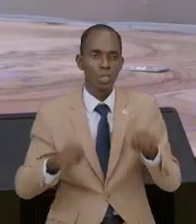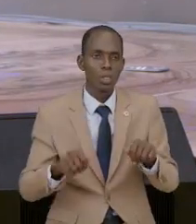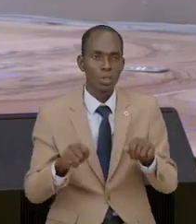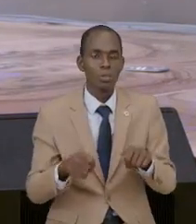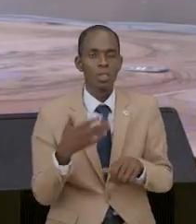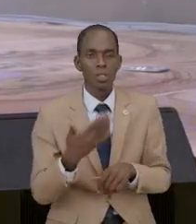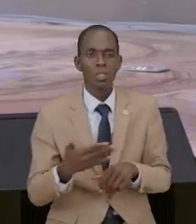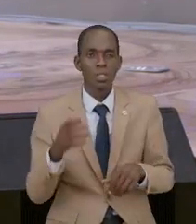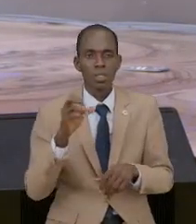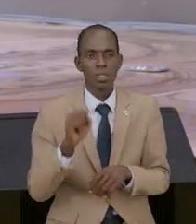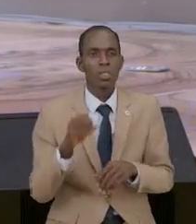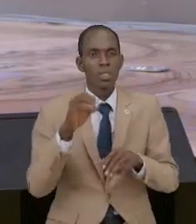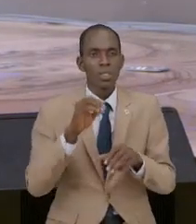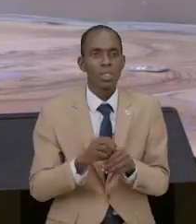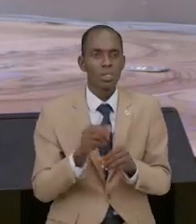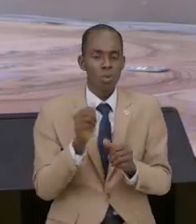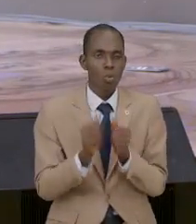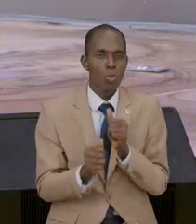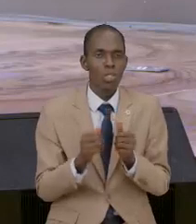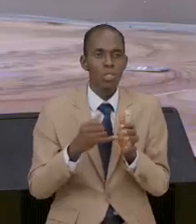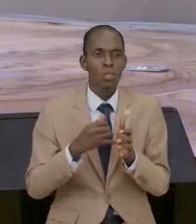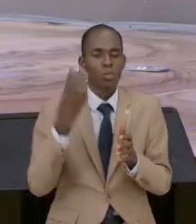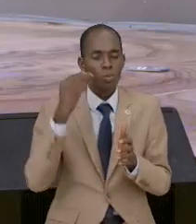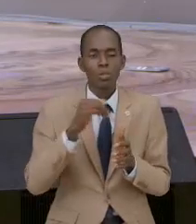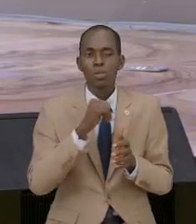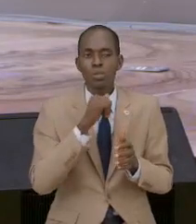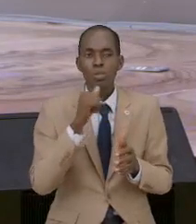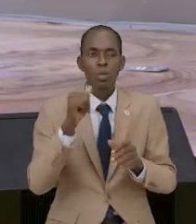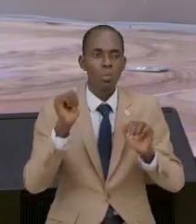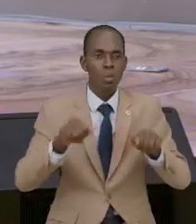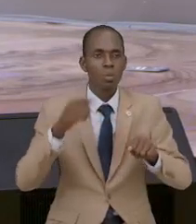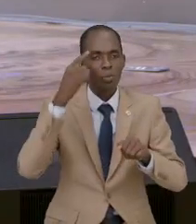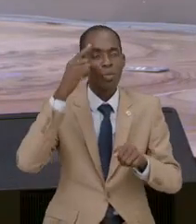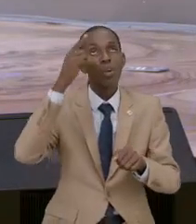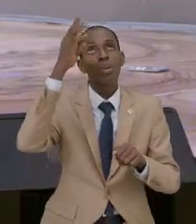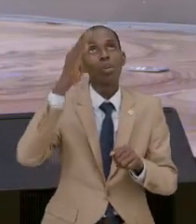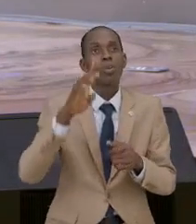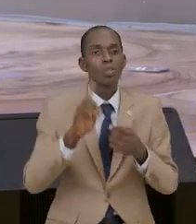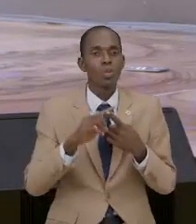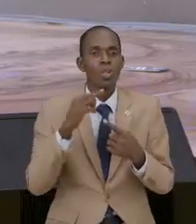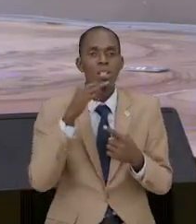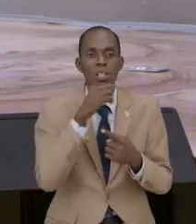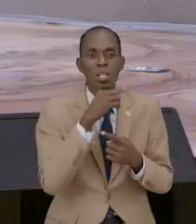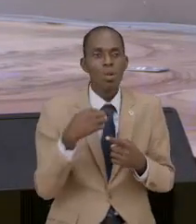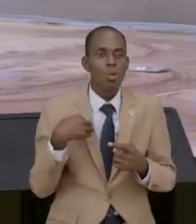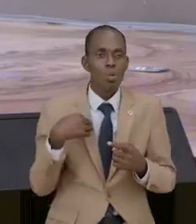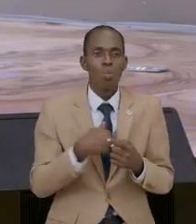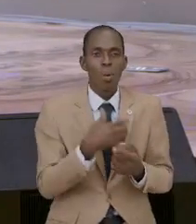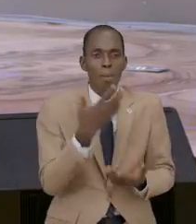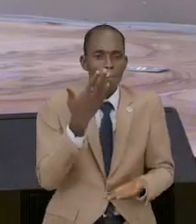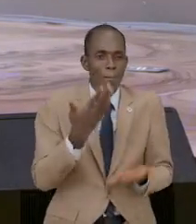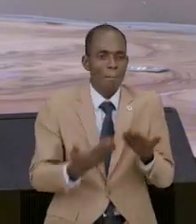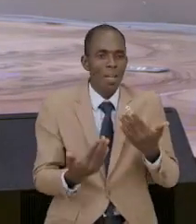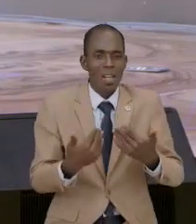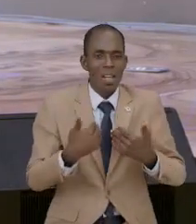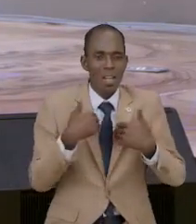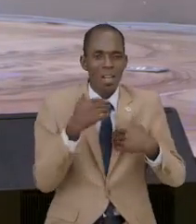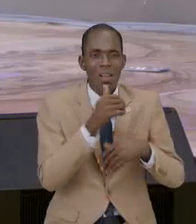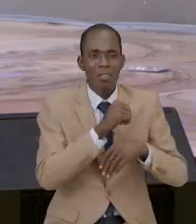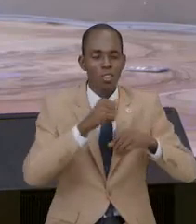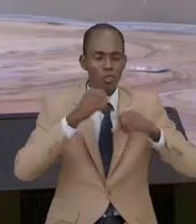that by two immutable things, in the which it was impossible for God to lie, we might have a